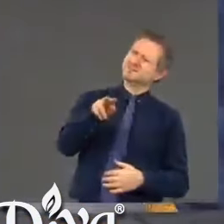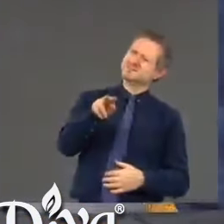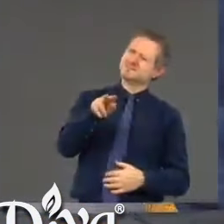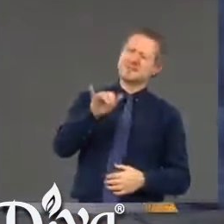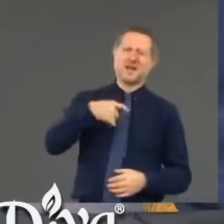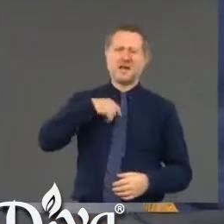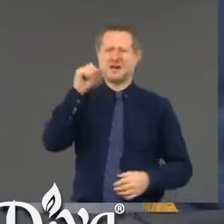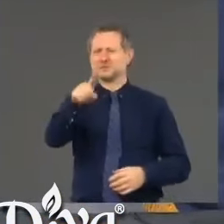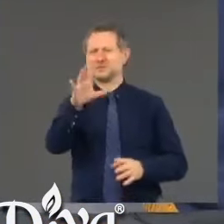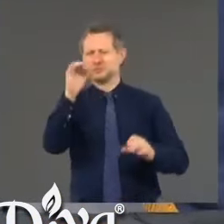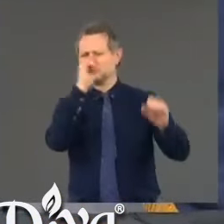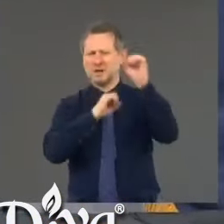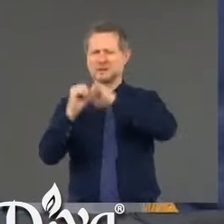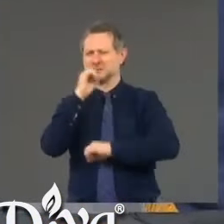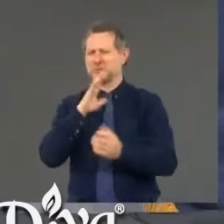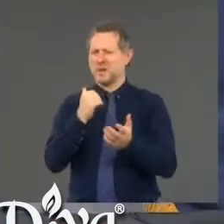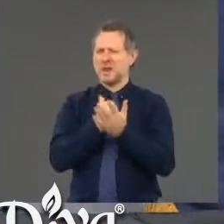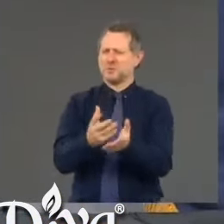strategy?